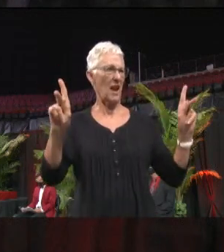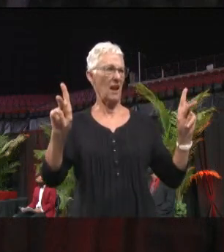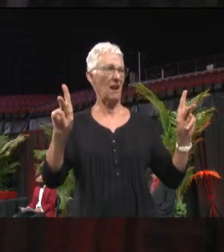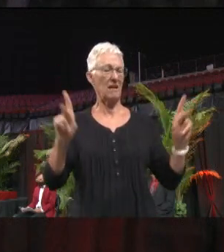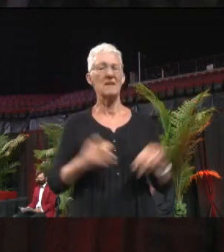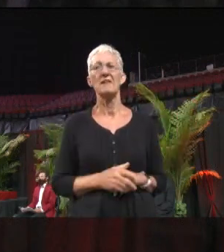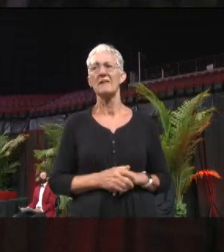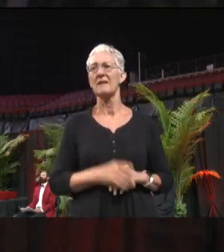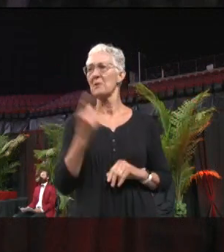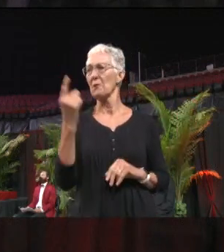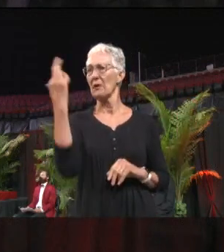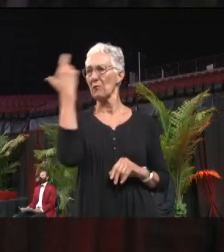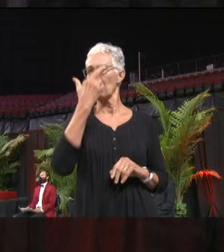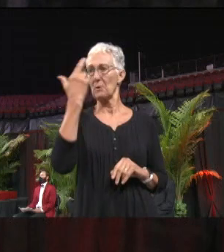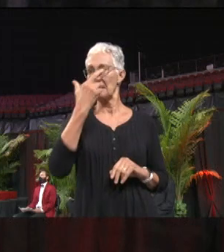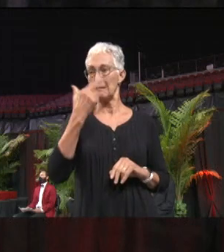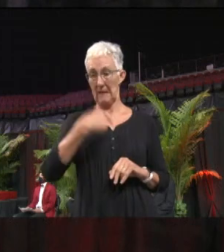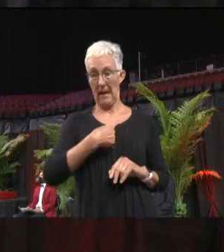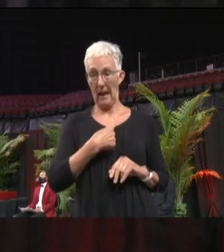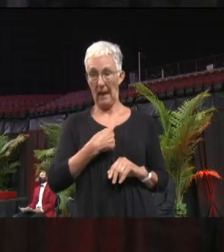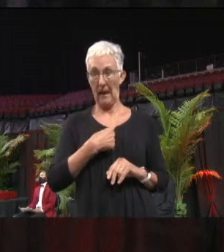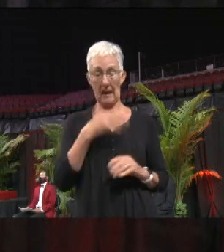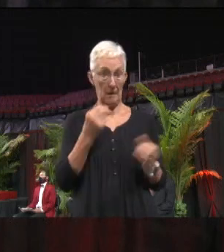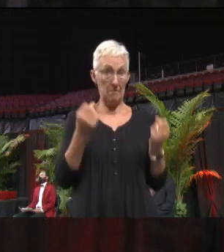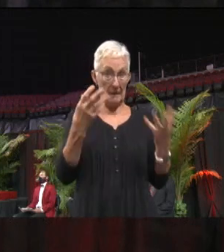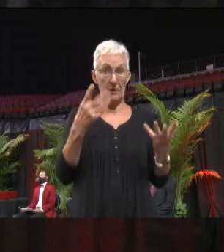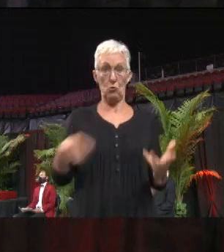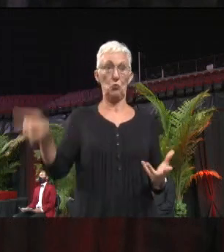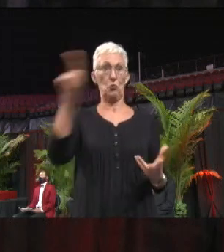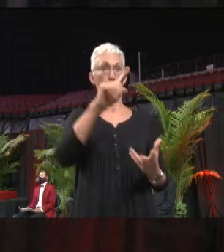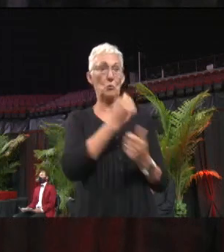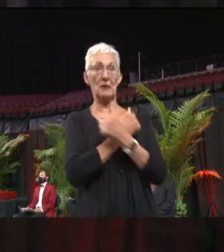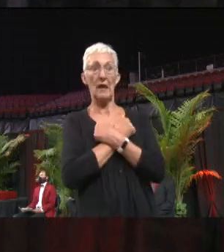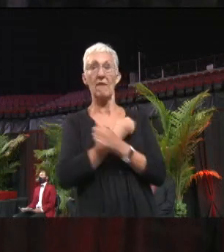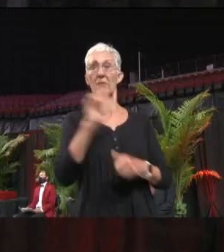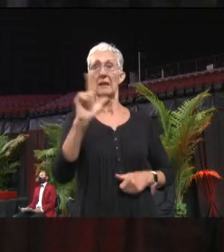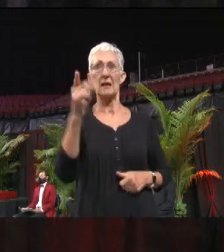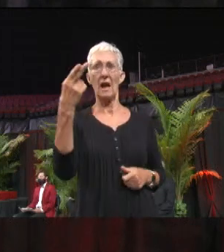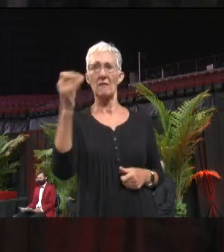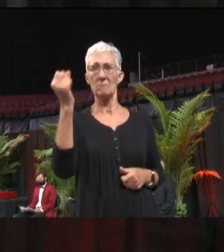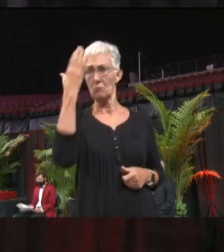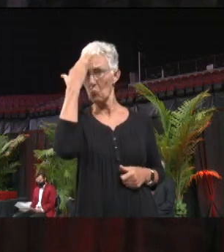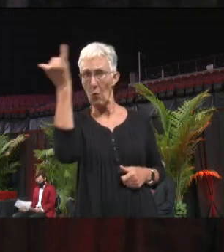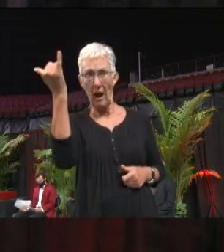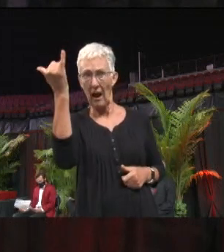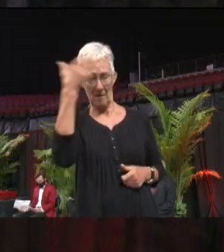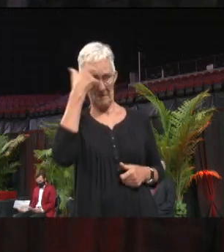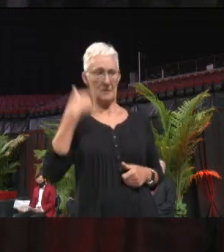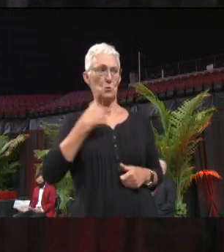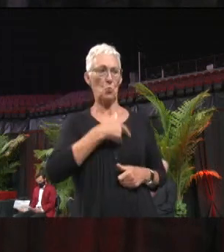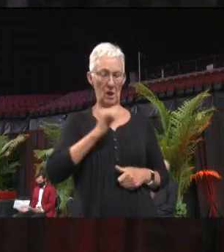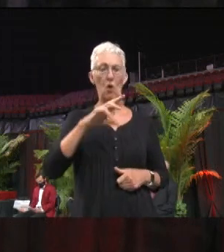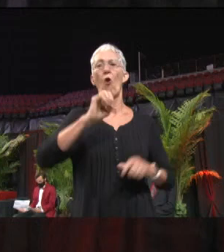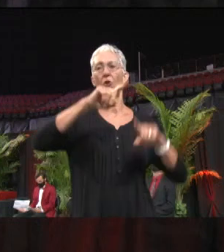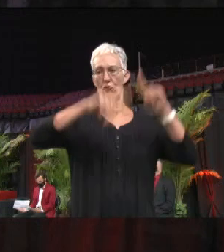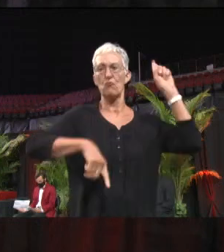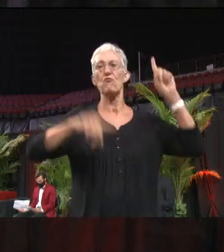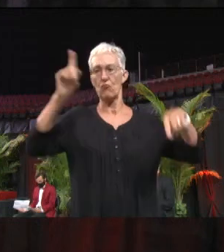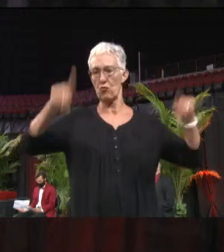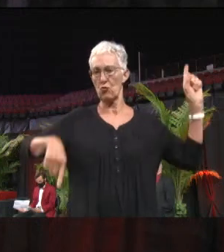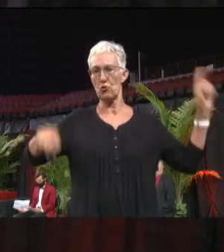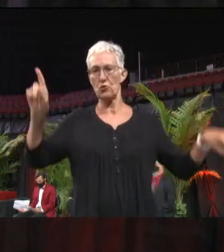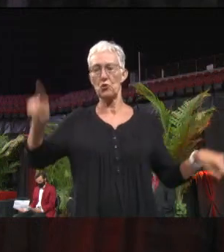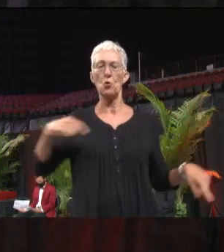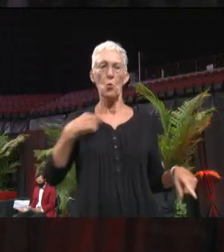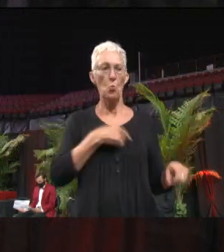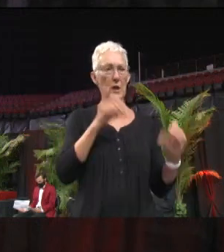reasons I, and I'm sure many of you, love Lincoln High most is because of our diversity. Because we are able to bond over and